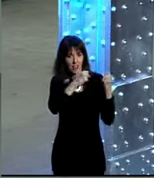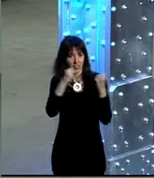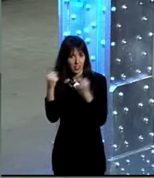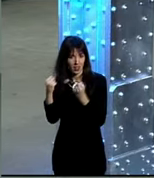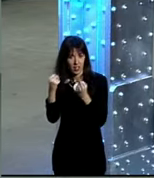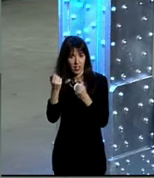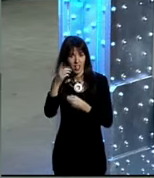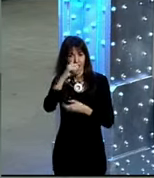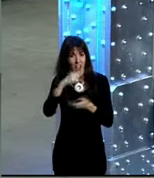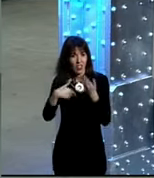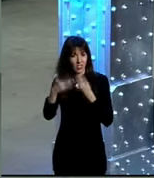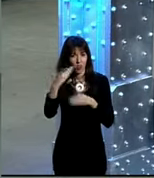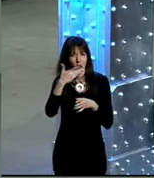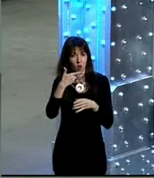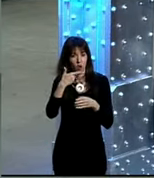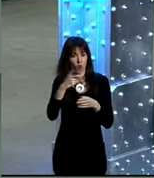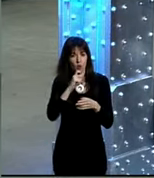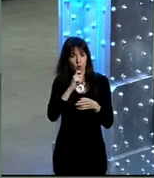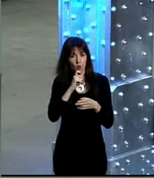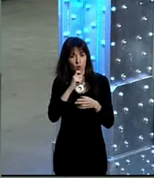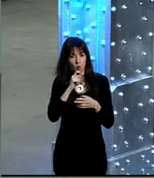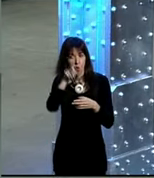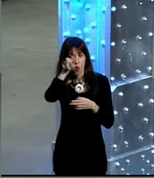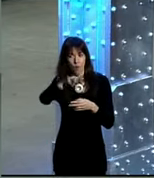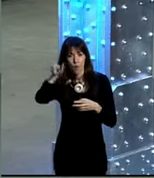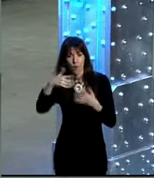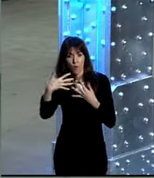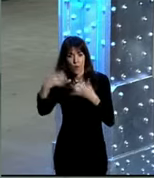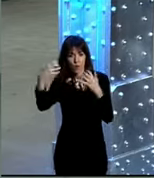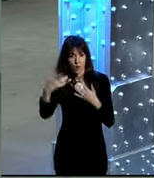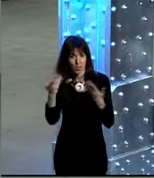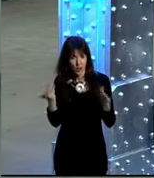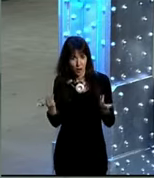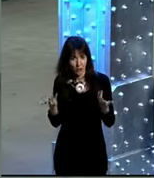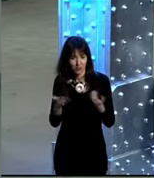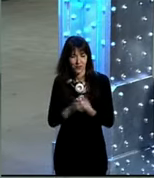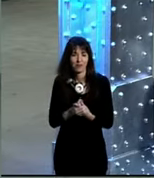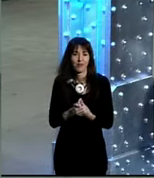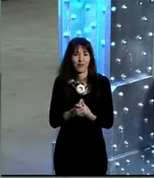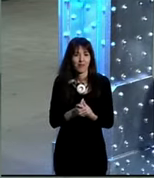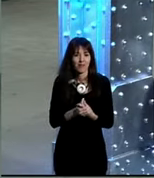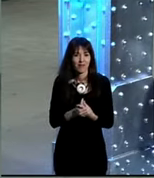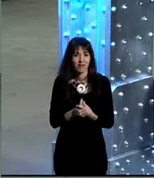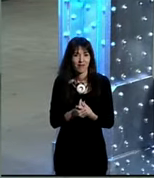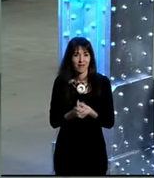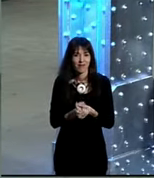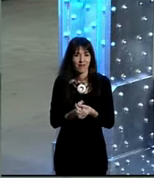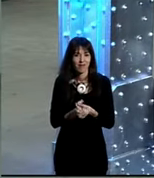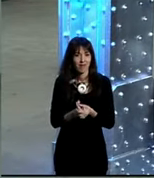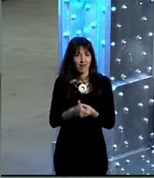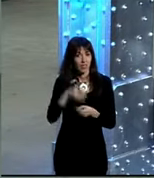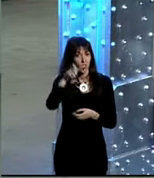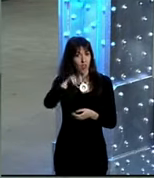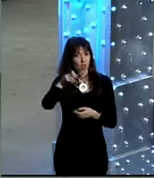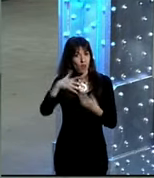about the audience. It's not really the audience anymore. It's moving perhaps back in time. It's moving back